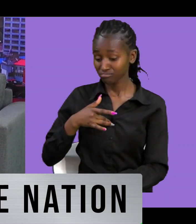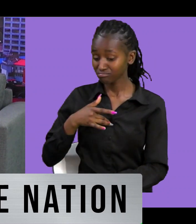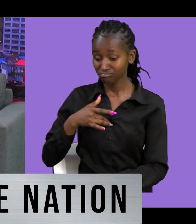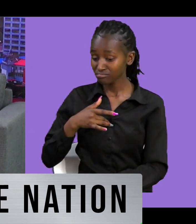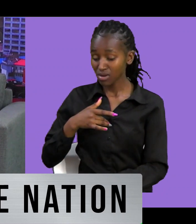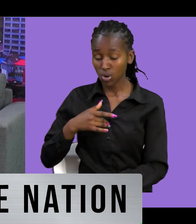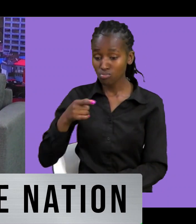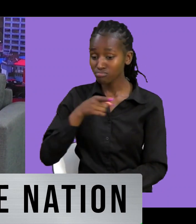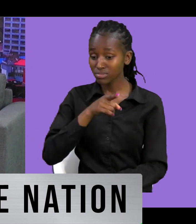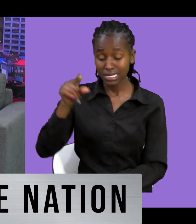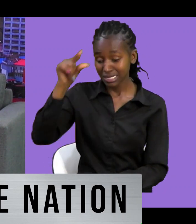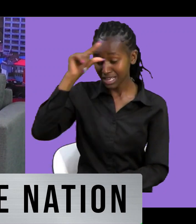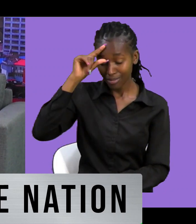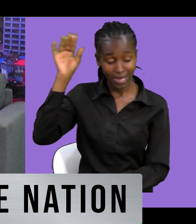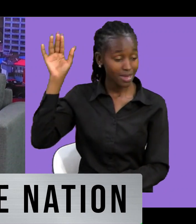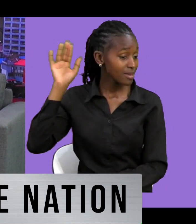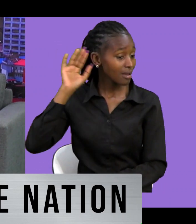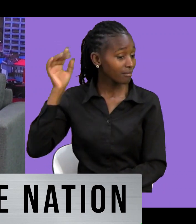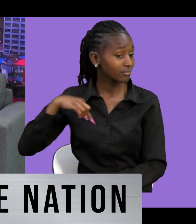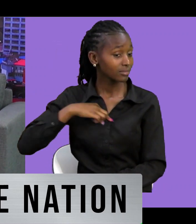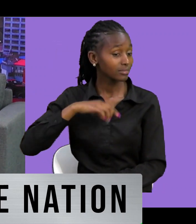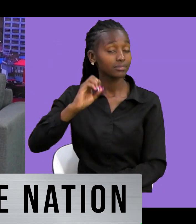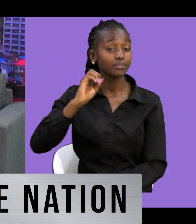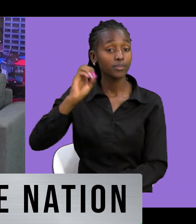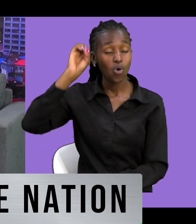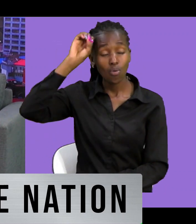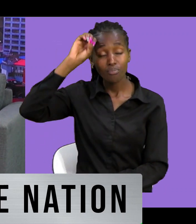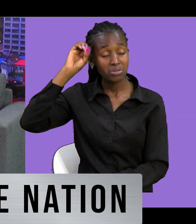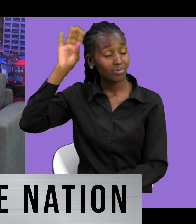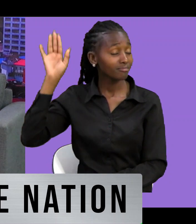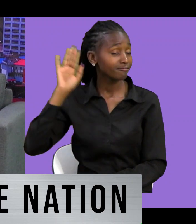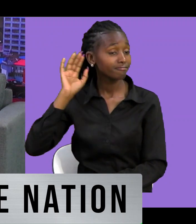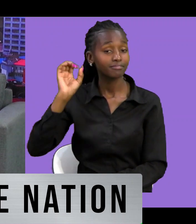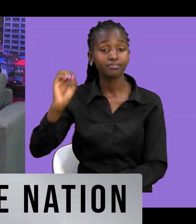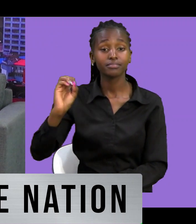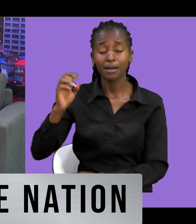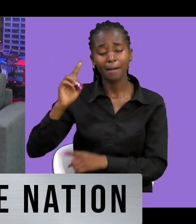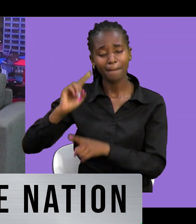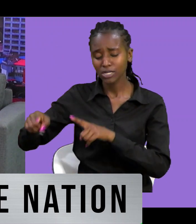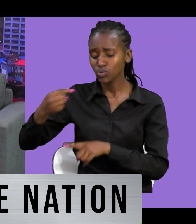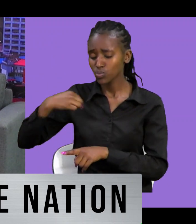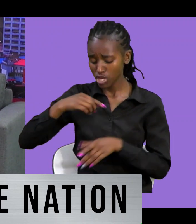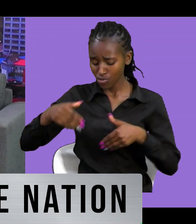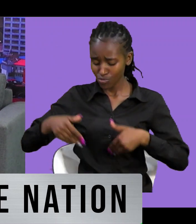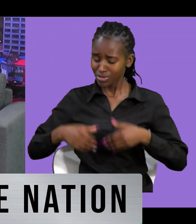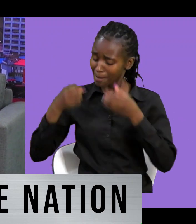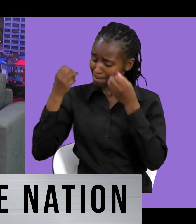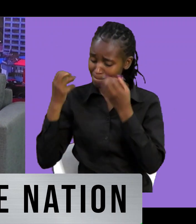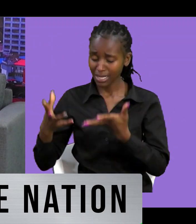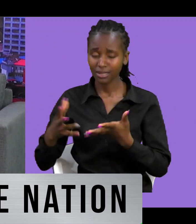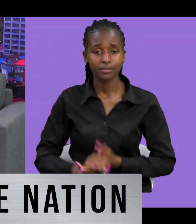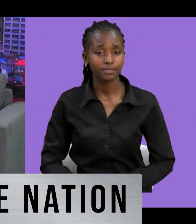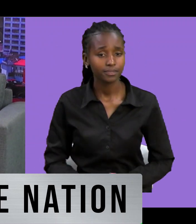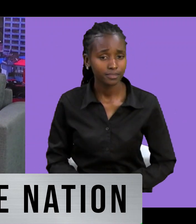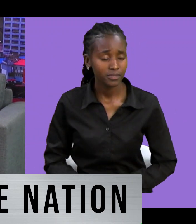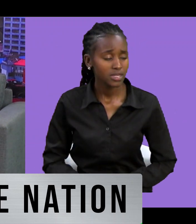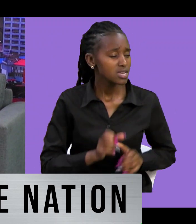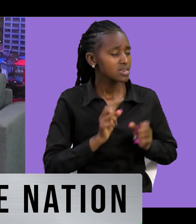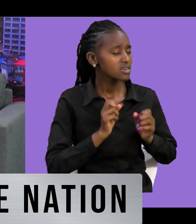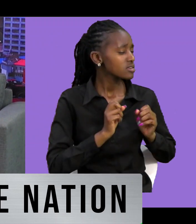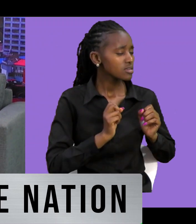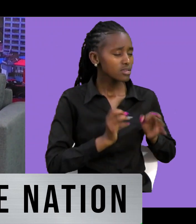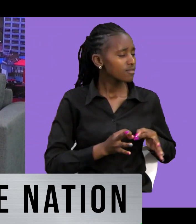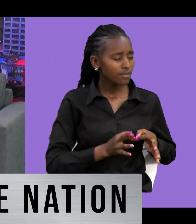in this government. Our opinion does not count, and yet we are the majority of people in this country. When you say your